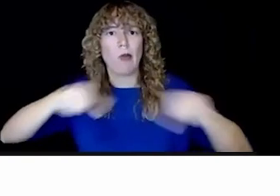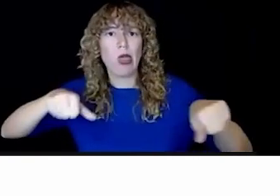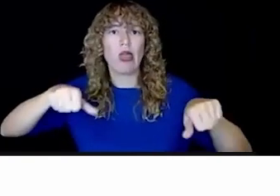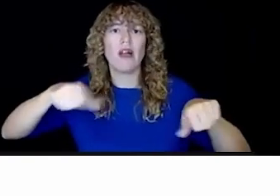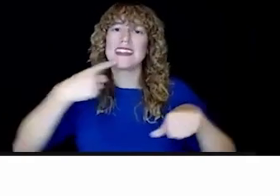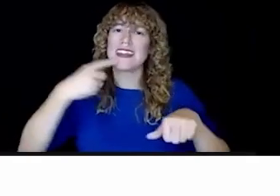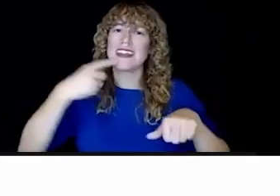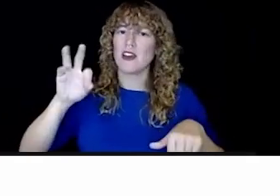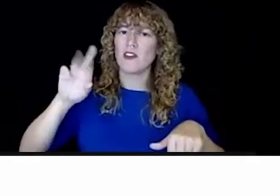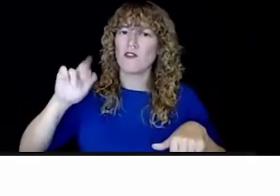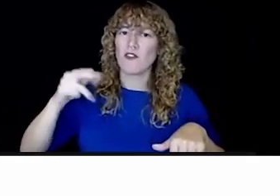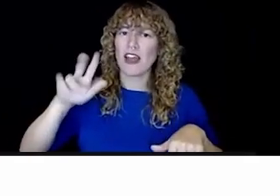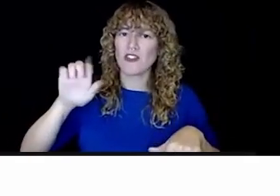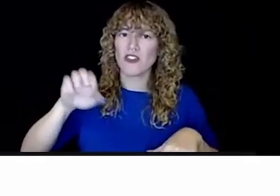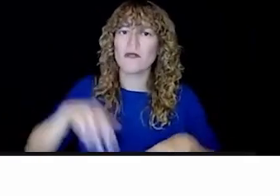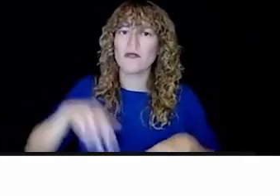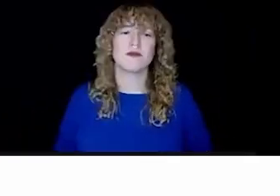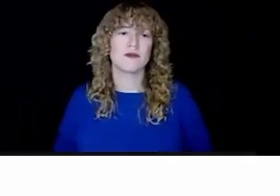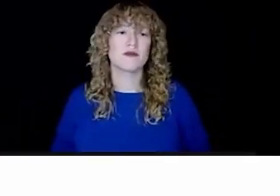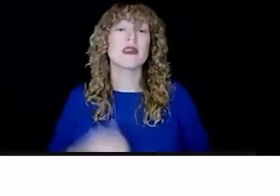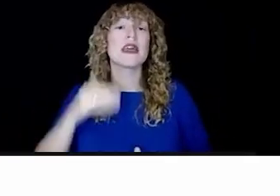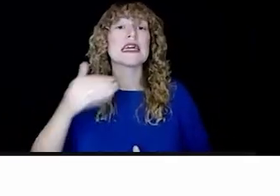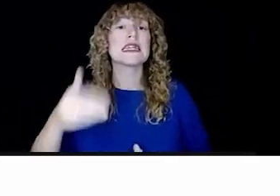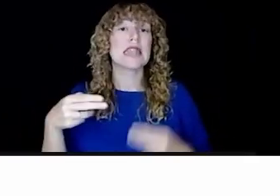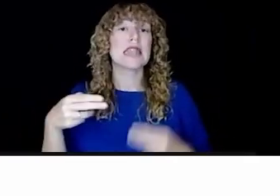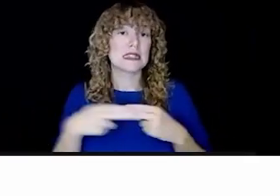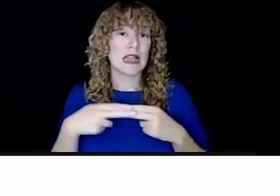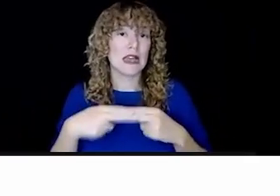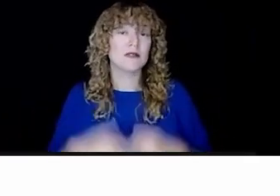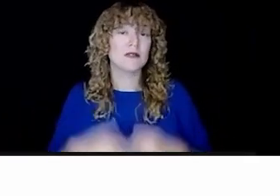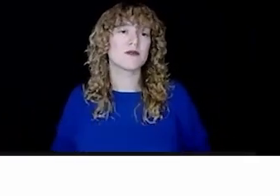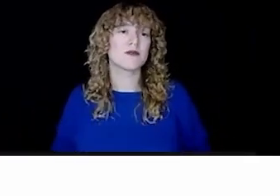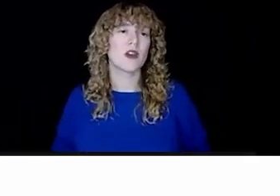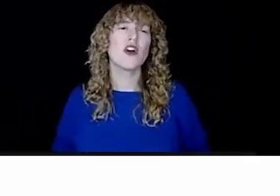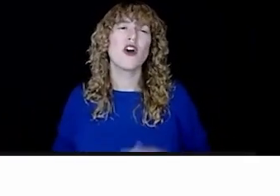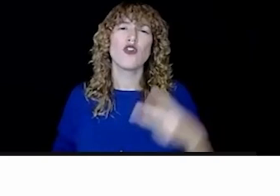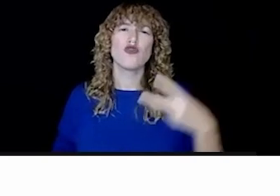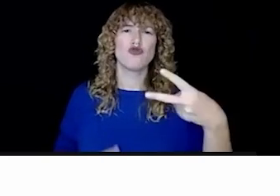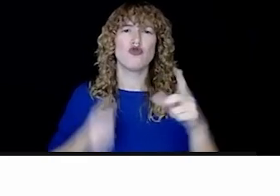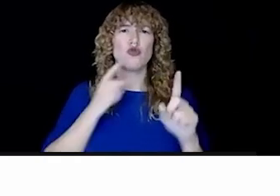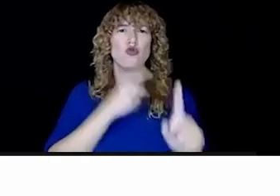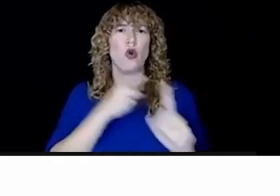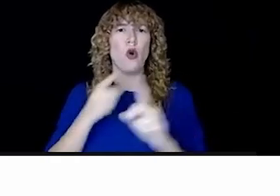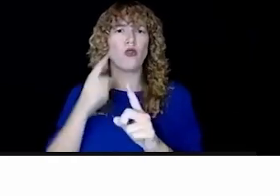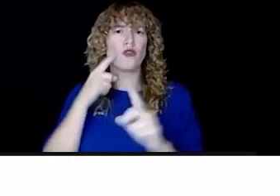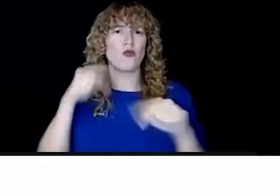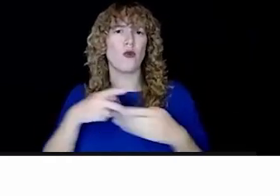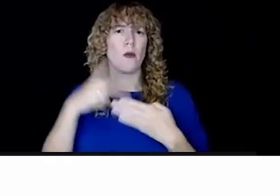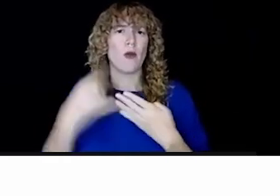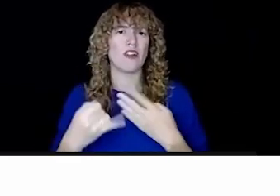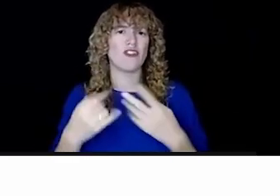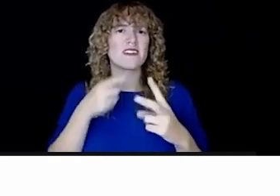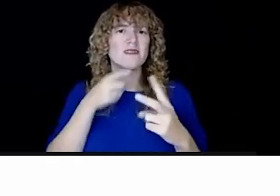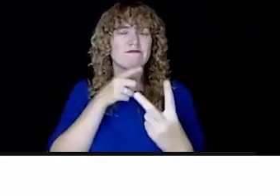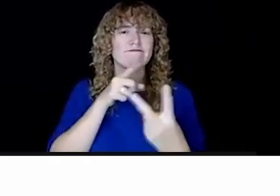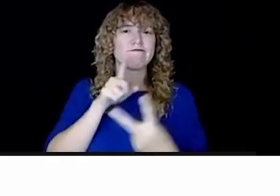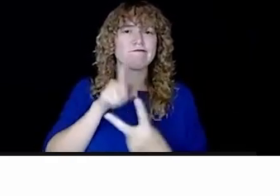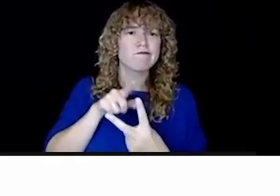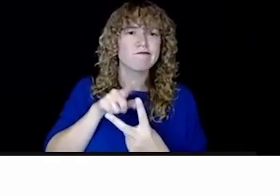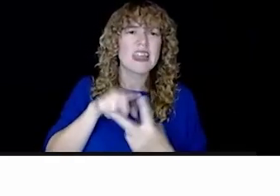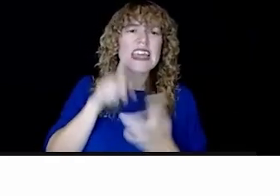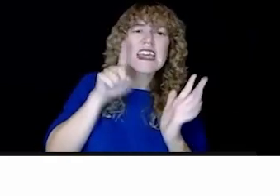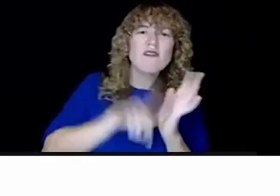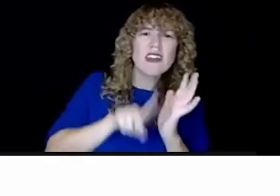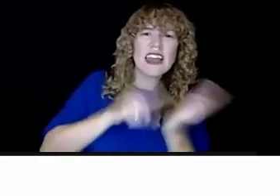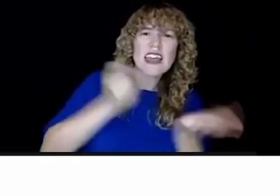For the two main objectives of our project, Talk touched on these. We really want to investigate and understand numerous potential causes of mobility